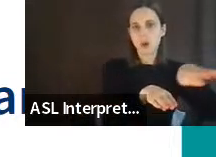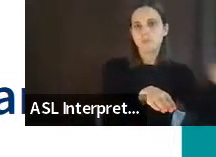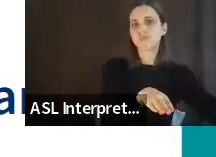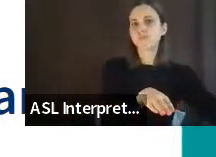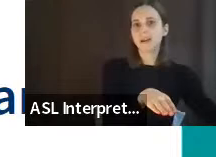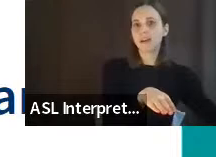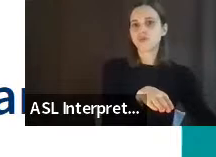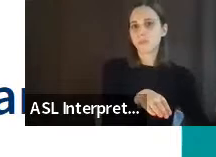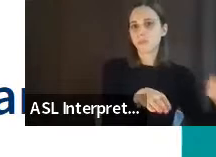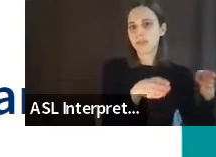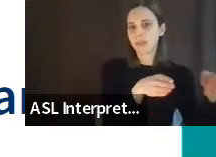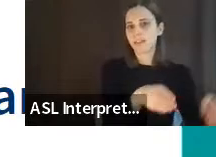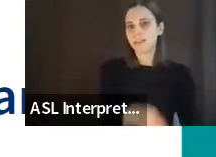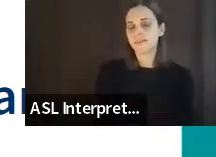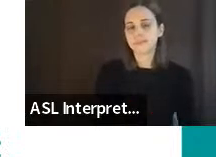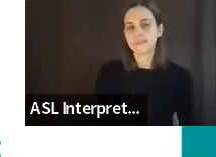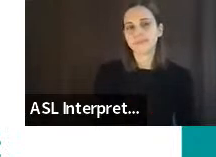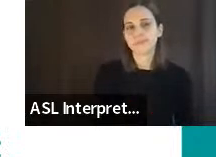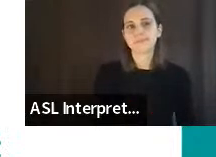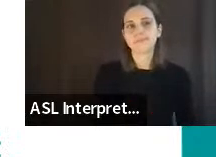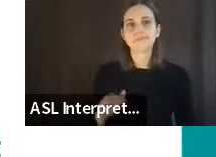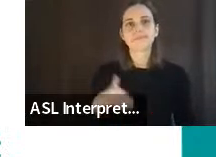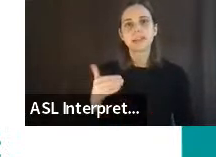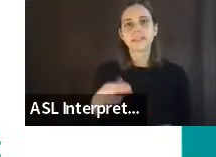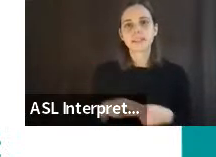So next slide.